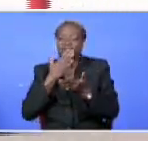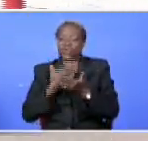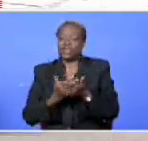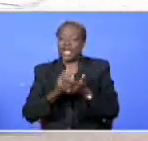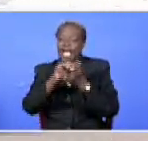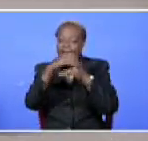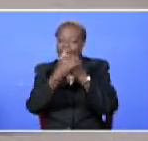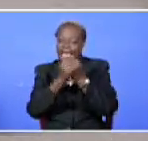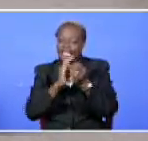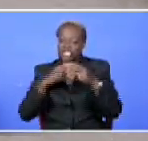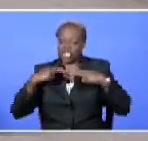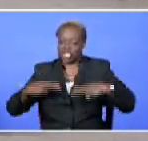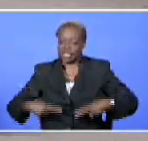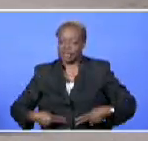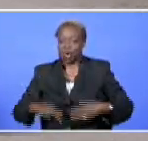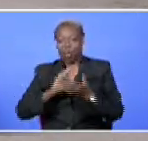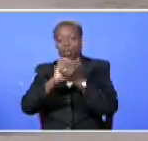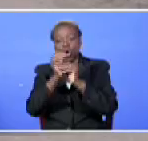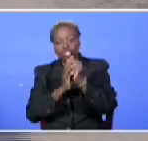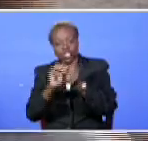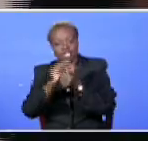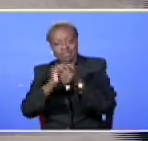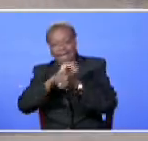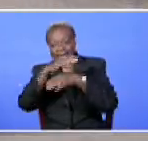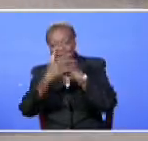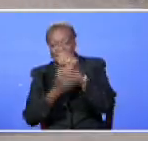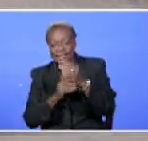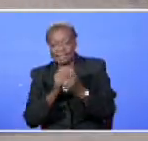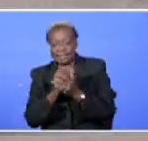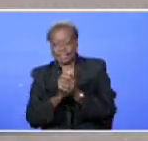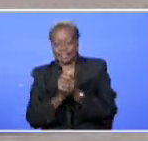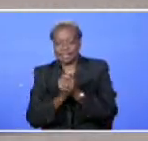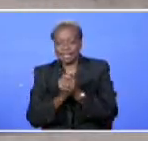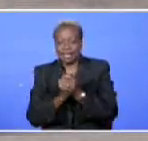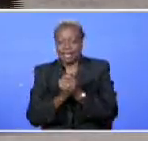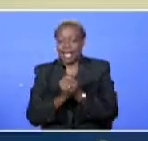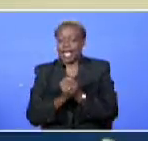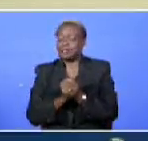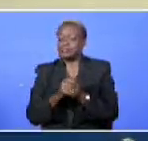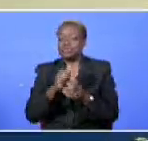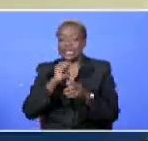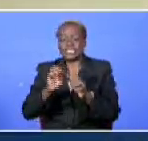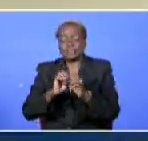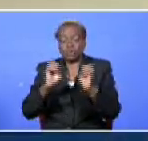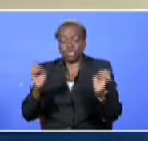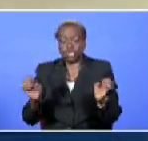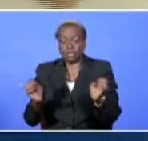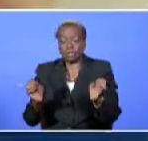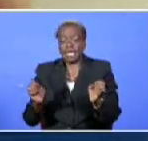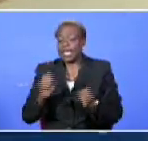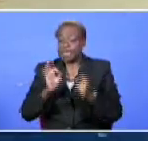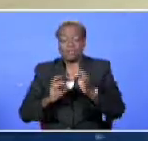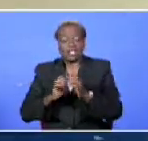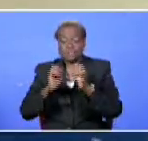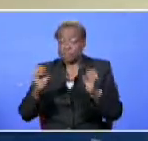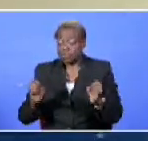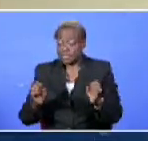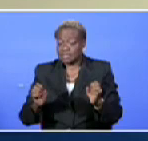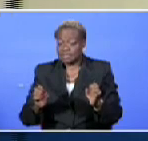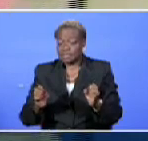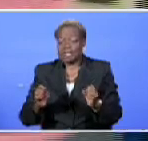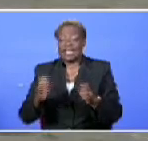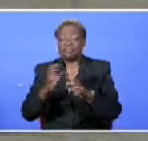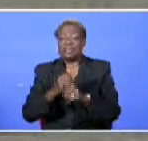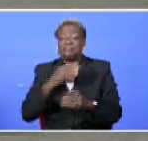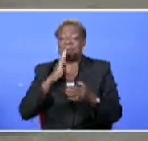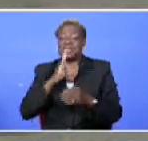being aware and alert of any symptoms that may happen, being aware and alert of any exposure that you may have had. It's better to get out front of the disease if you suspect